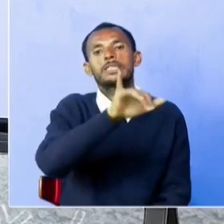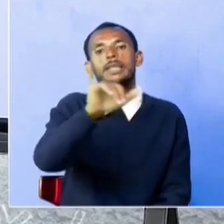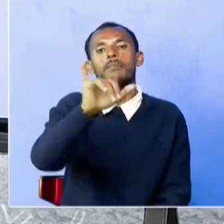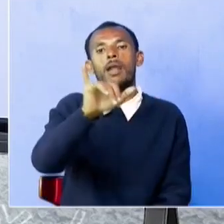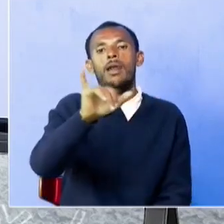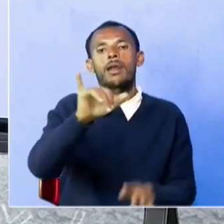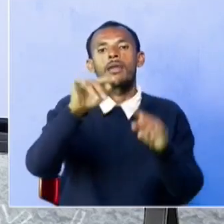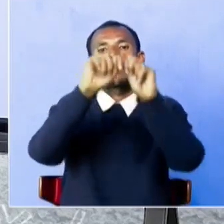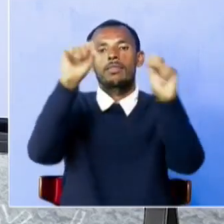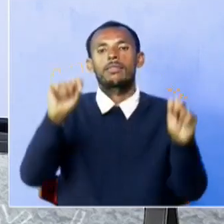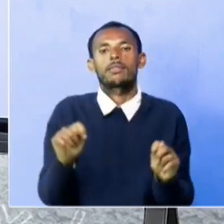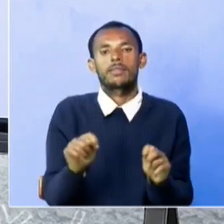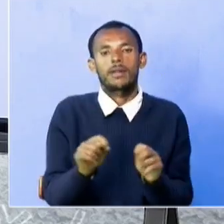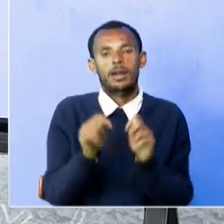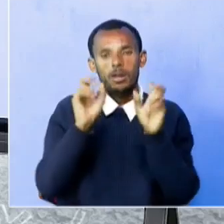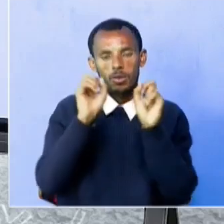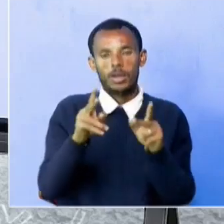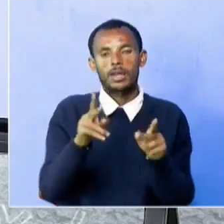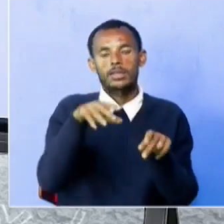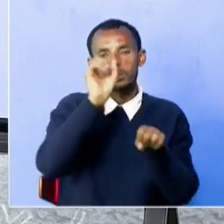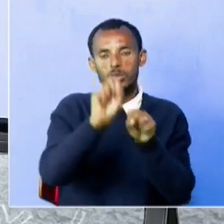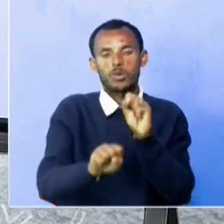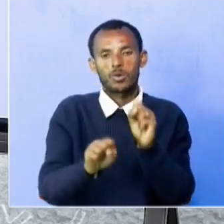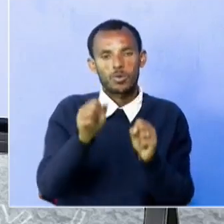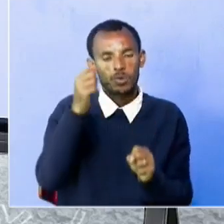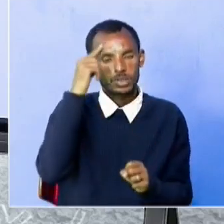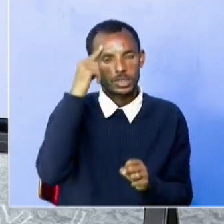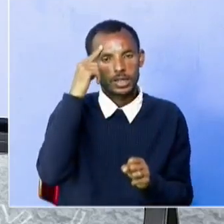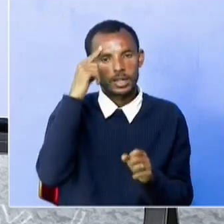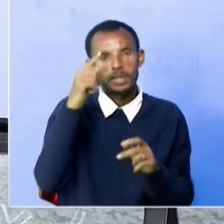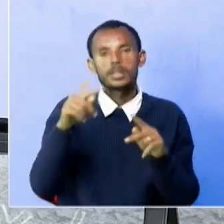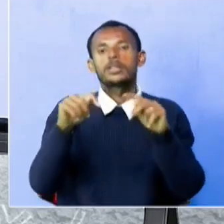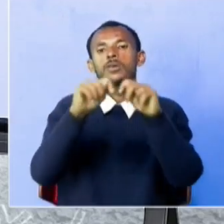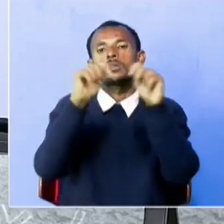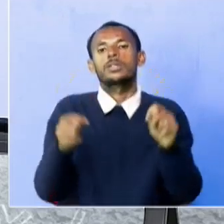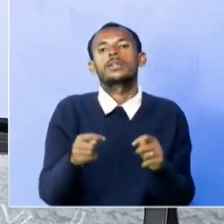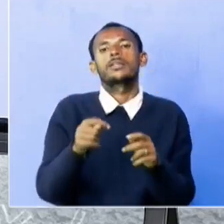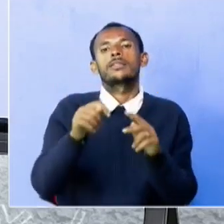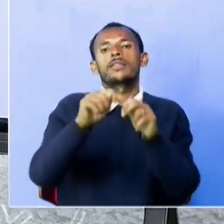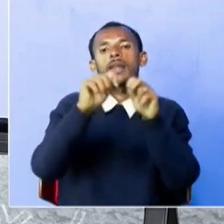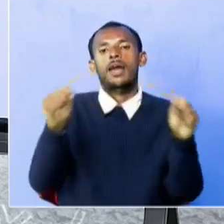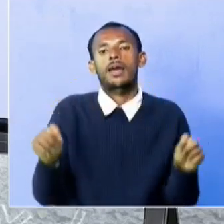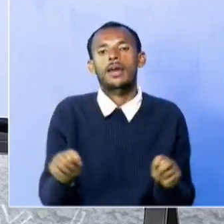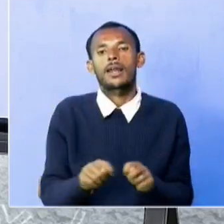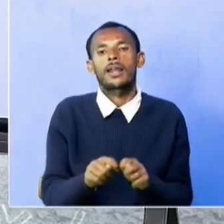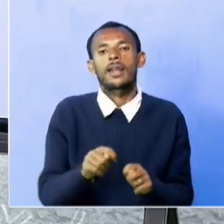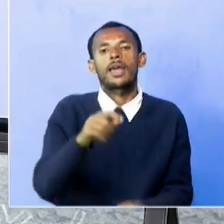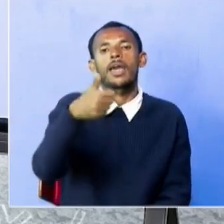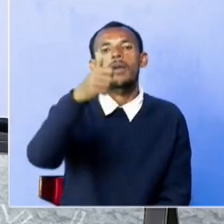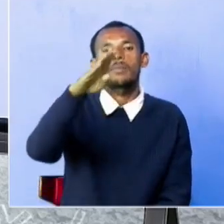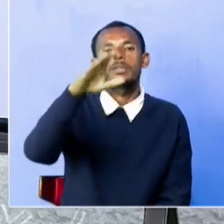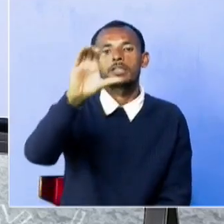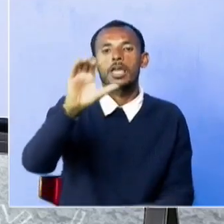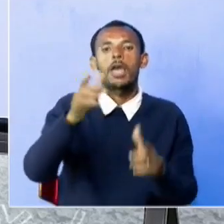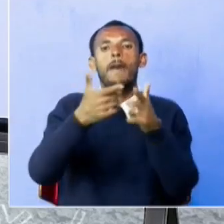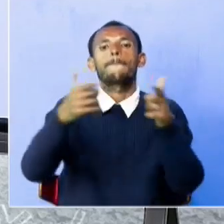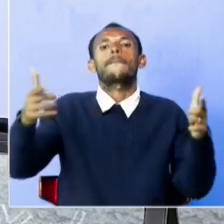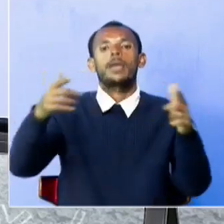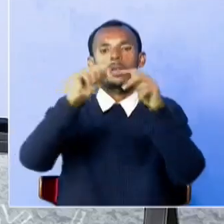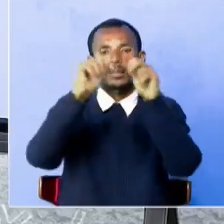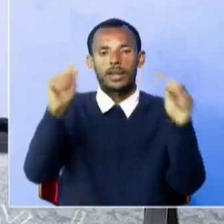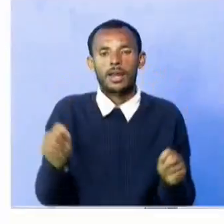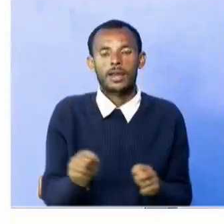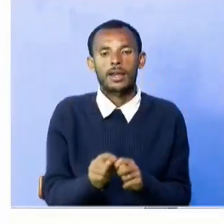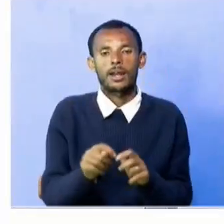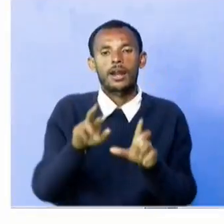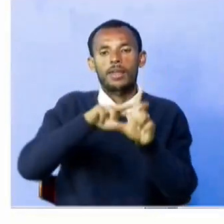triangles. Okay, so consider triangle ABC, the bigger triangle, which is a right angle triangle.